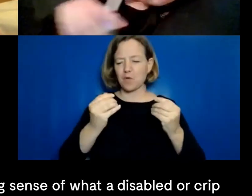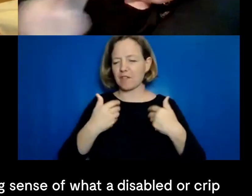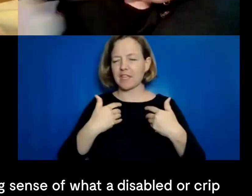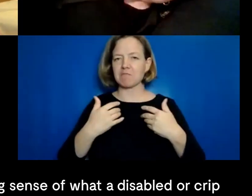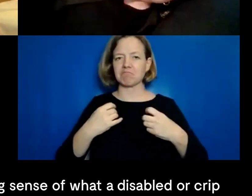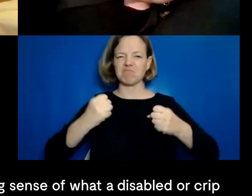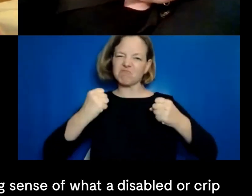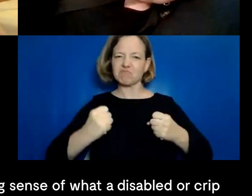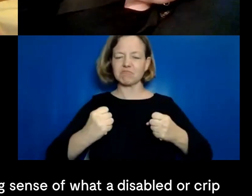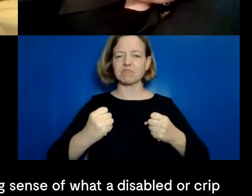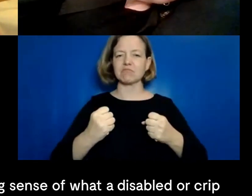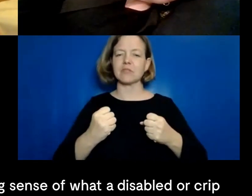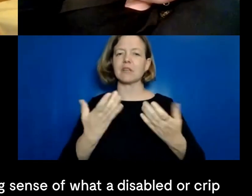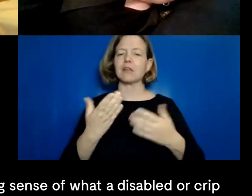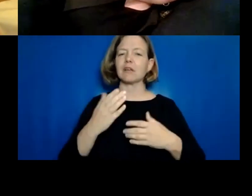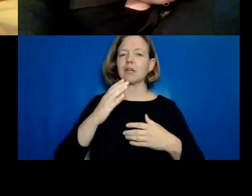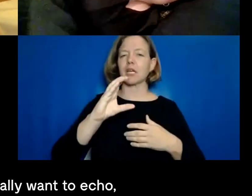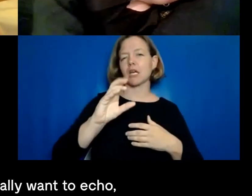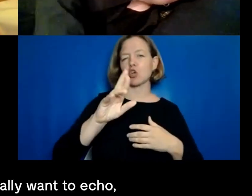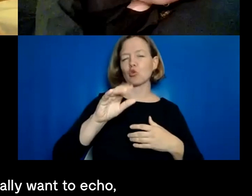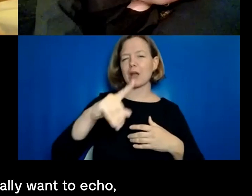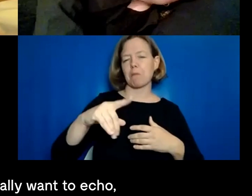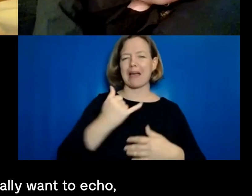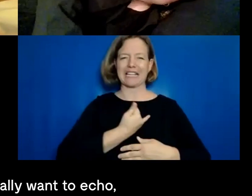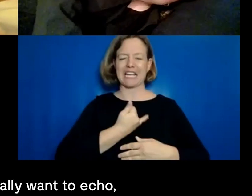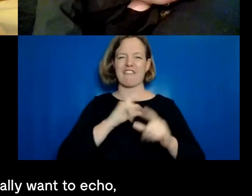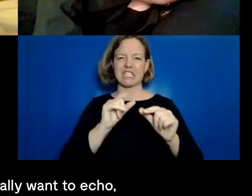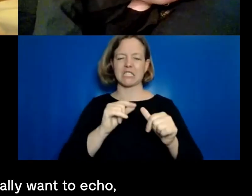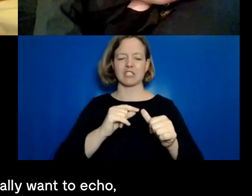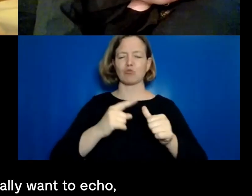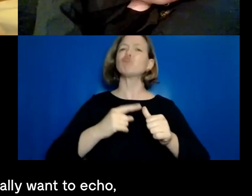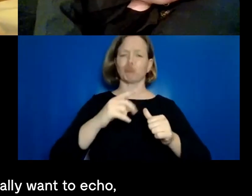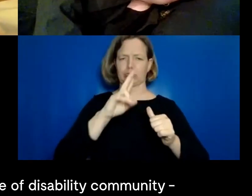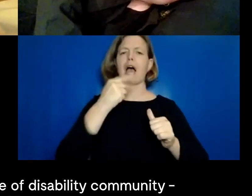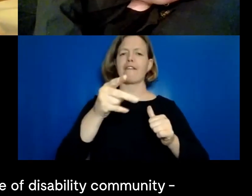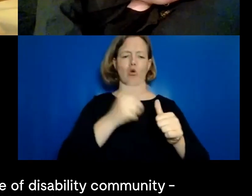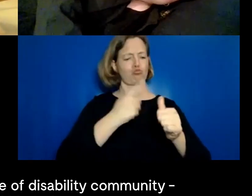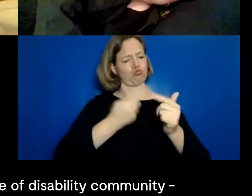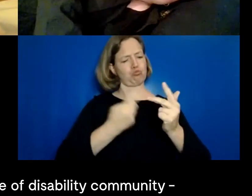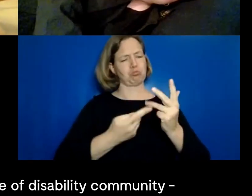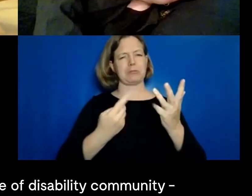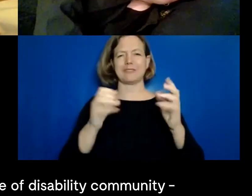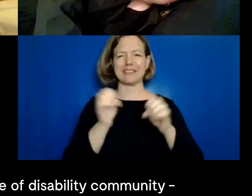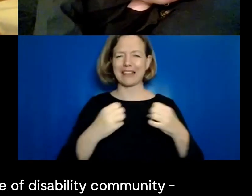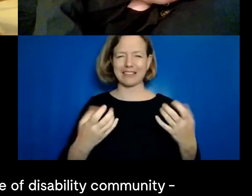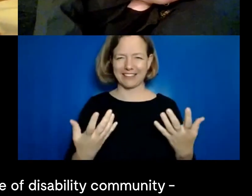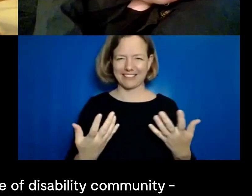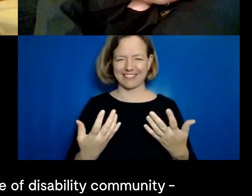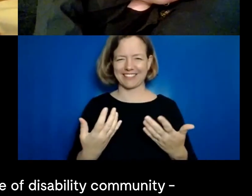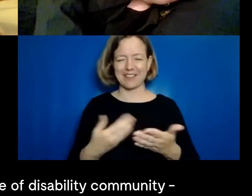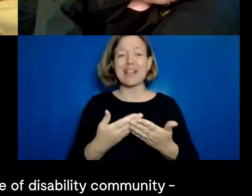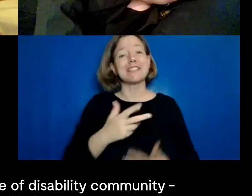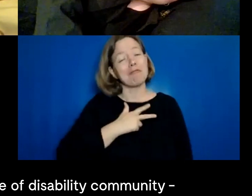what a disabled or crip identity could be. And I just really want to echo, Noah, what you're saying, that for me, this sense